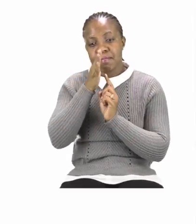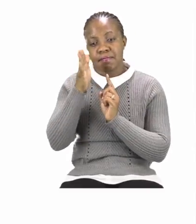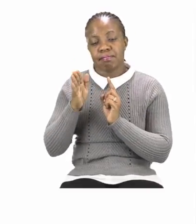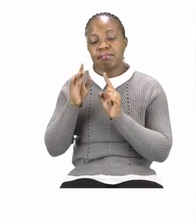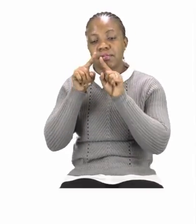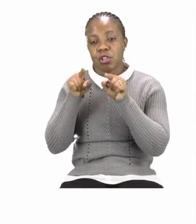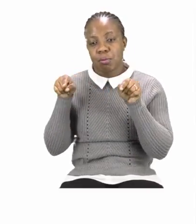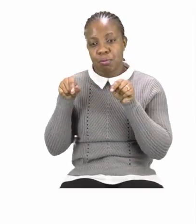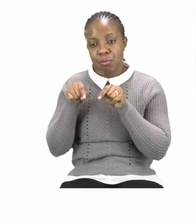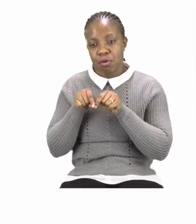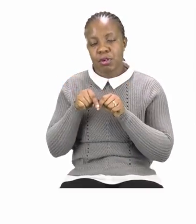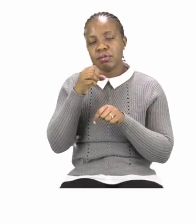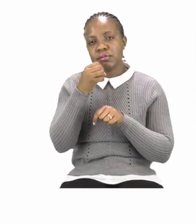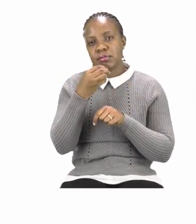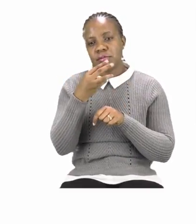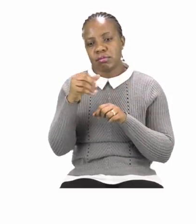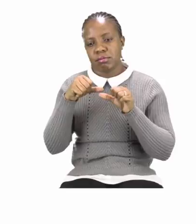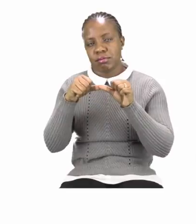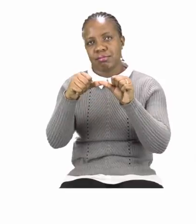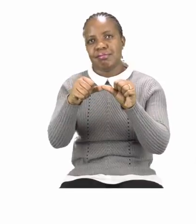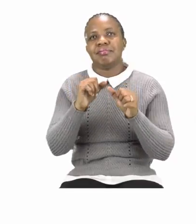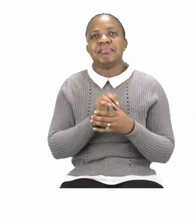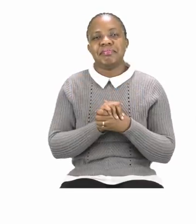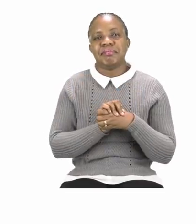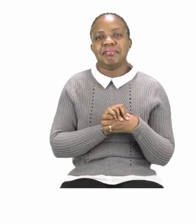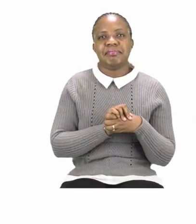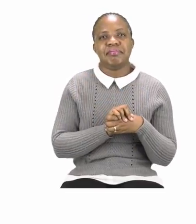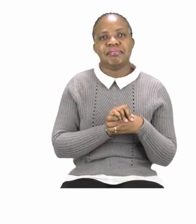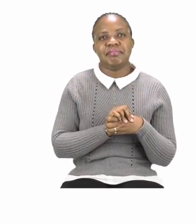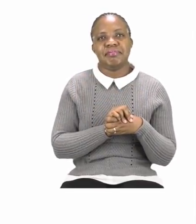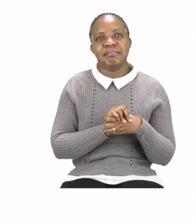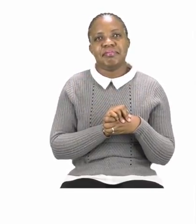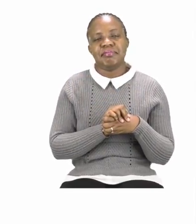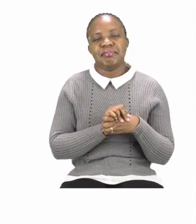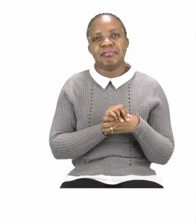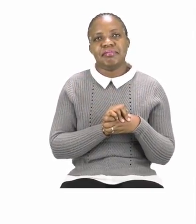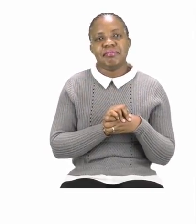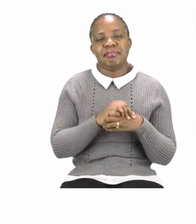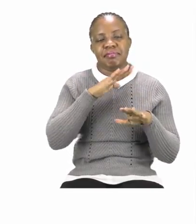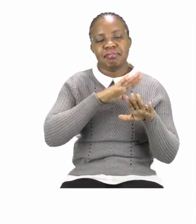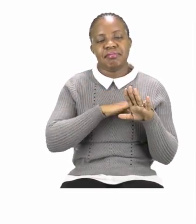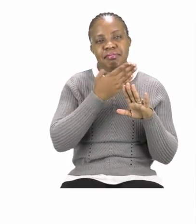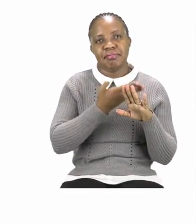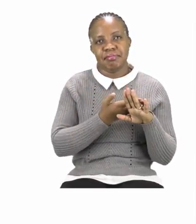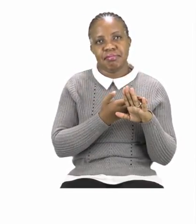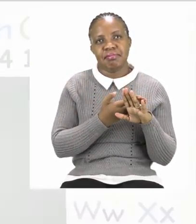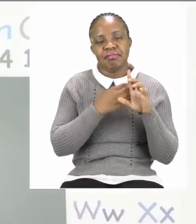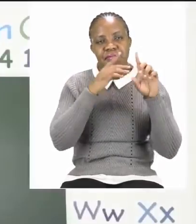down until we get to our number. Let us take a look at the